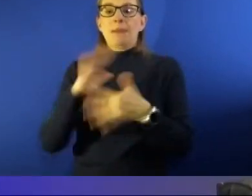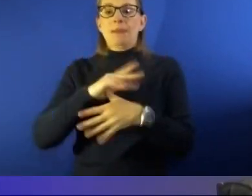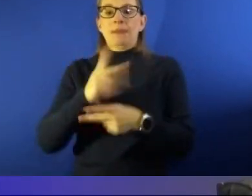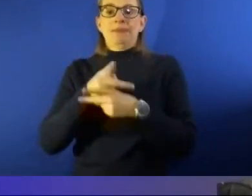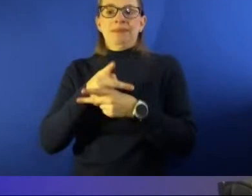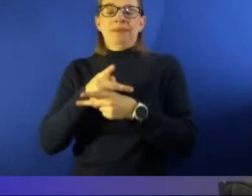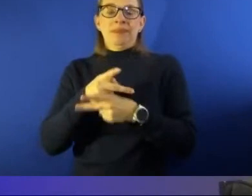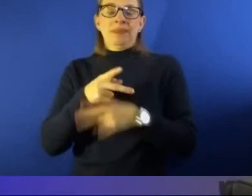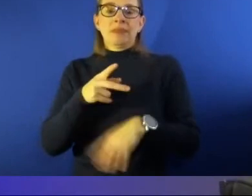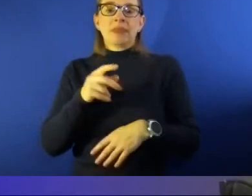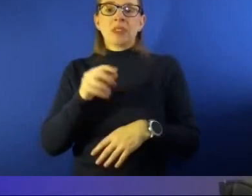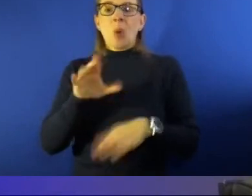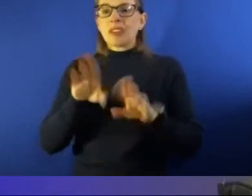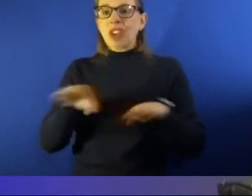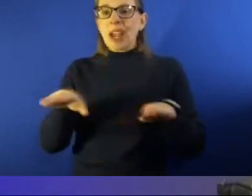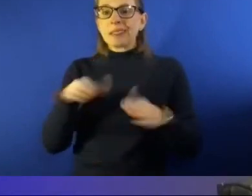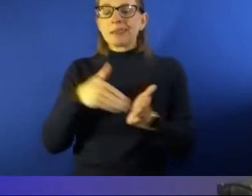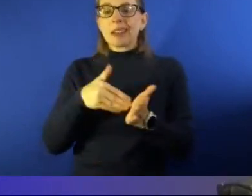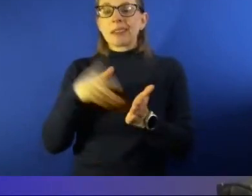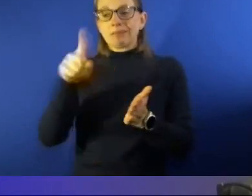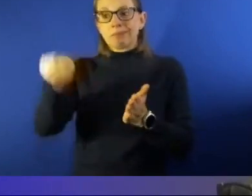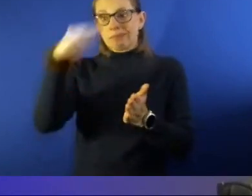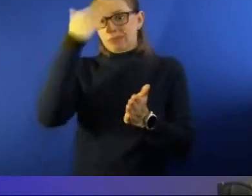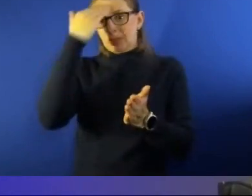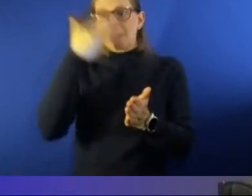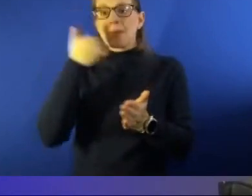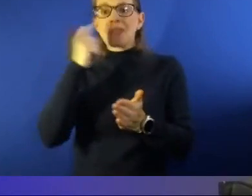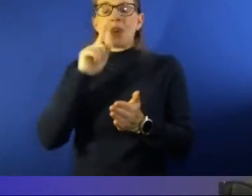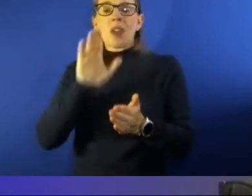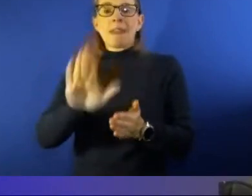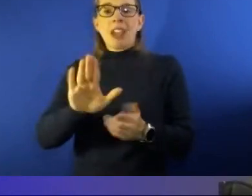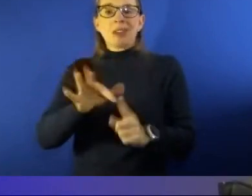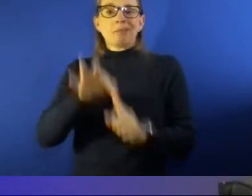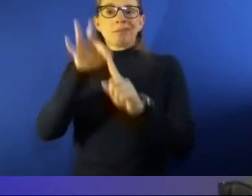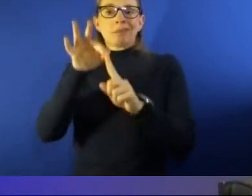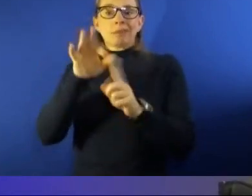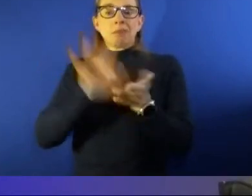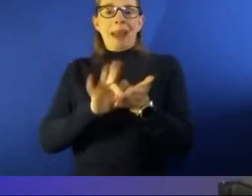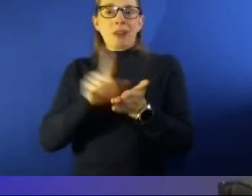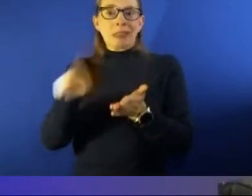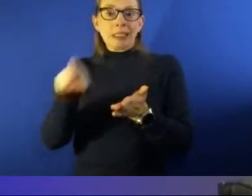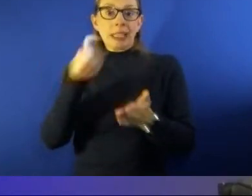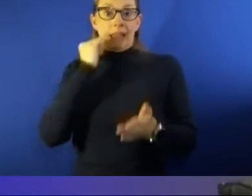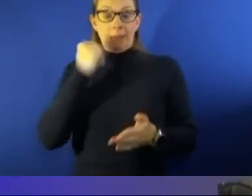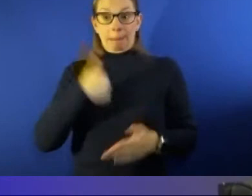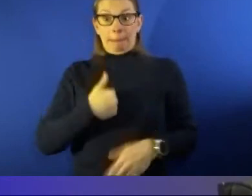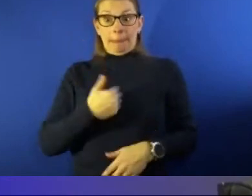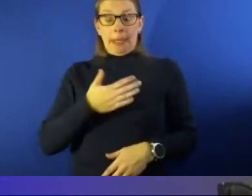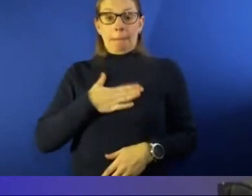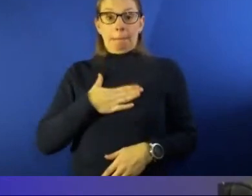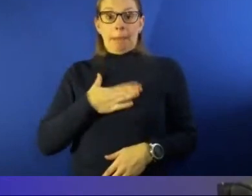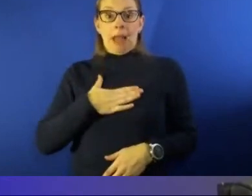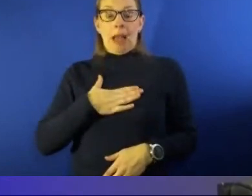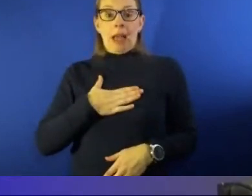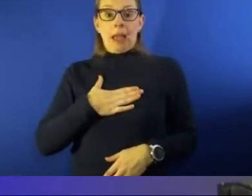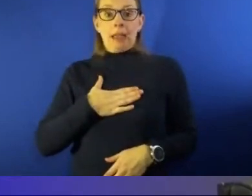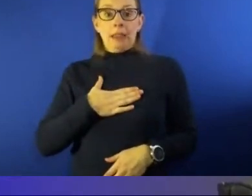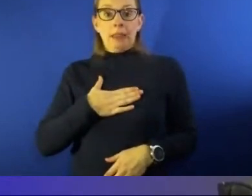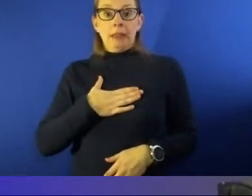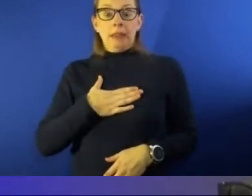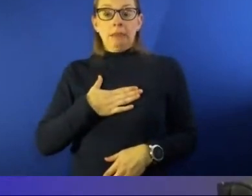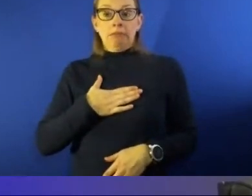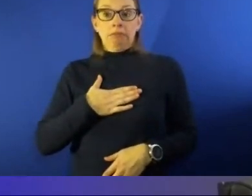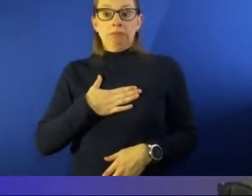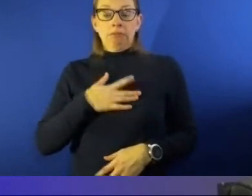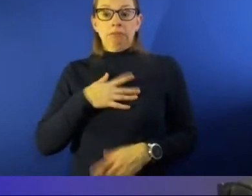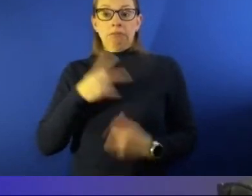best for your child and their unique medical needs. If it were me in my position, I would wait and get the 12-year-old